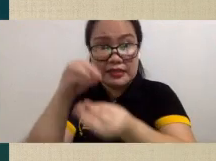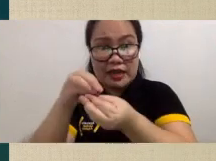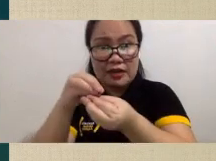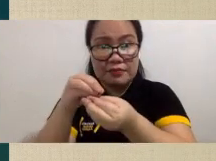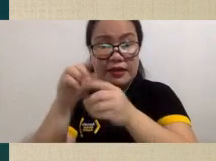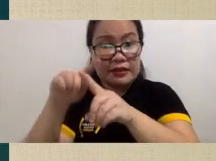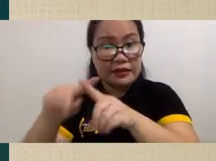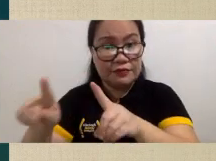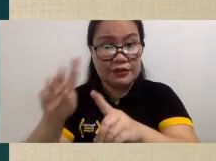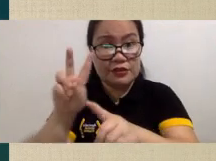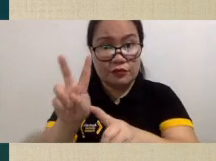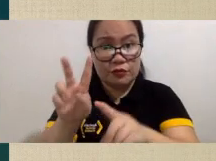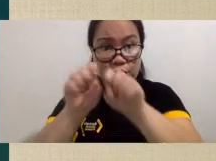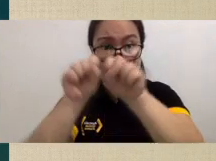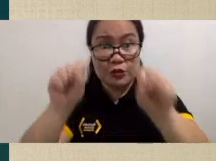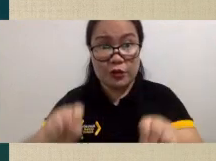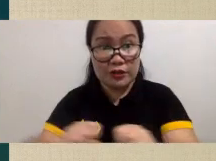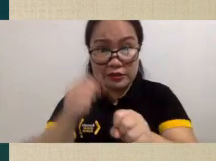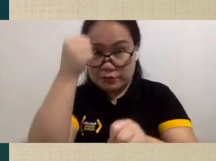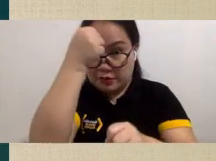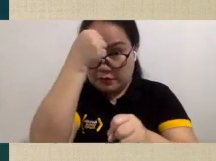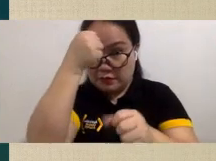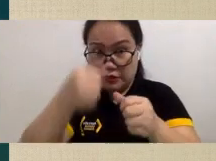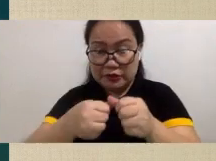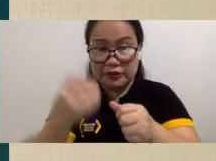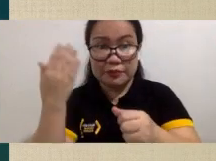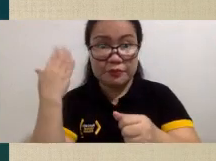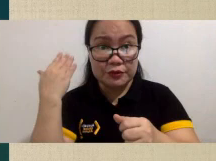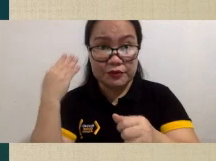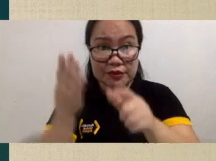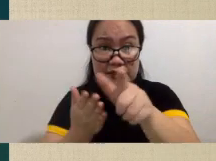and difference of 2 squared.